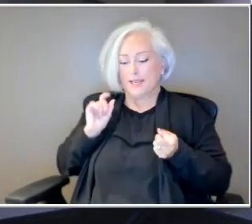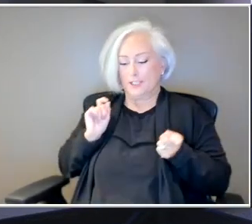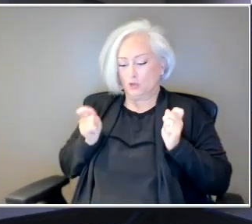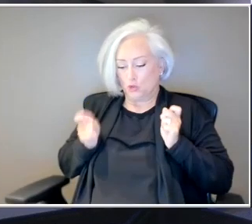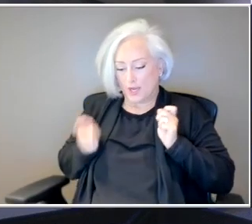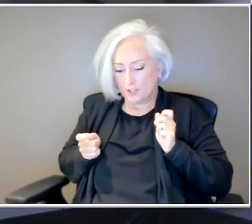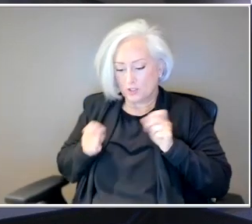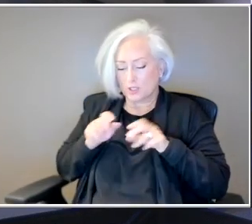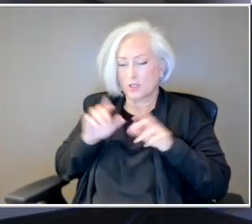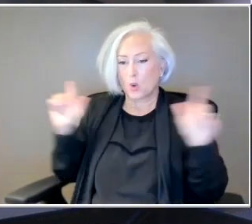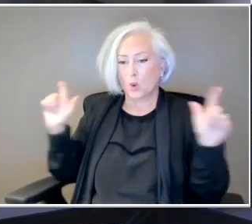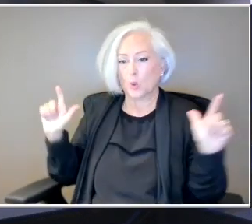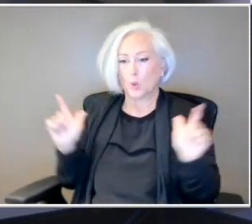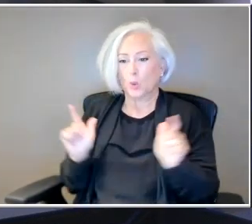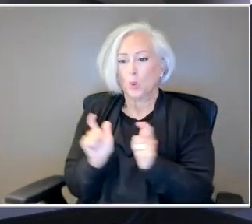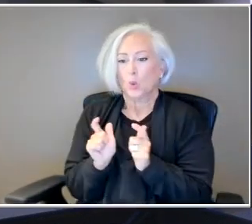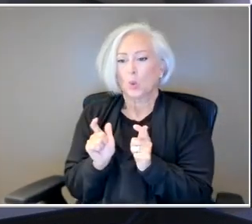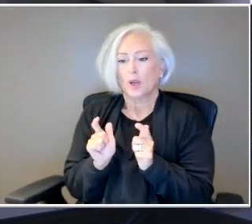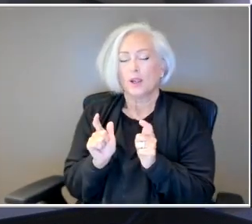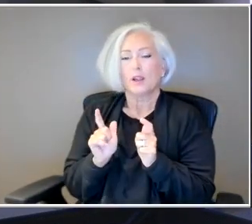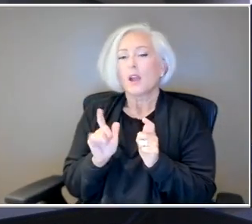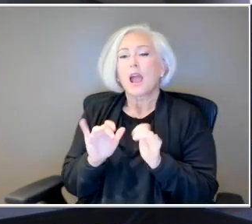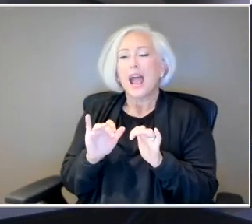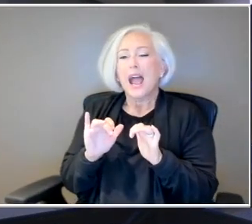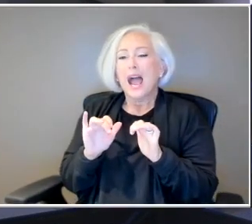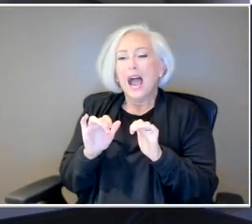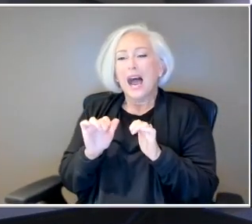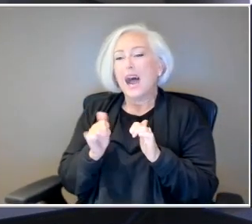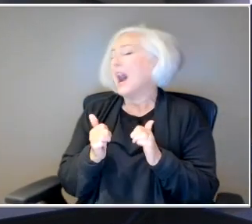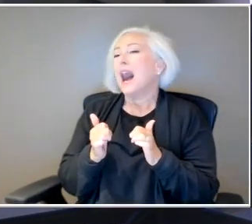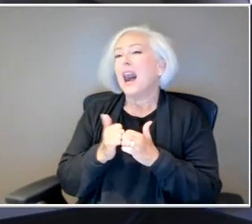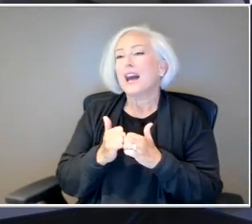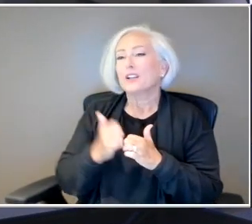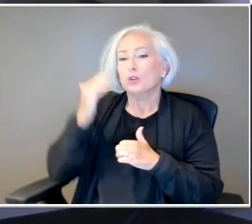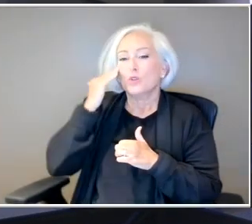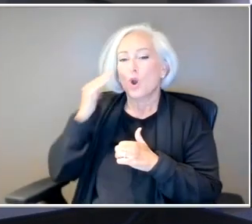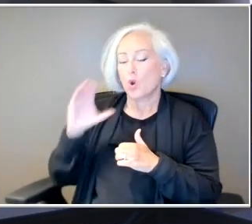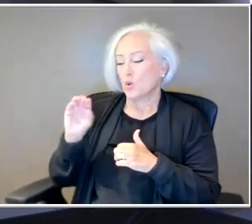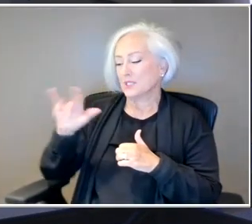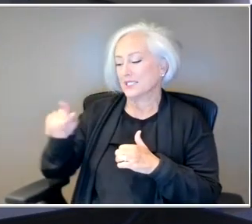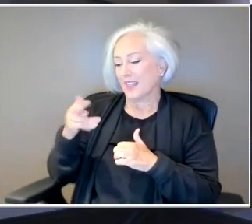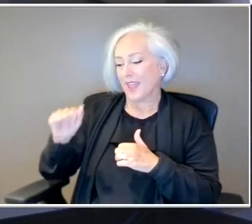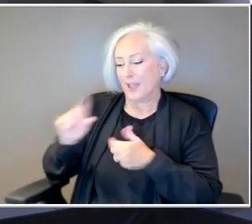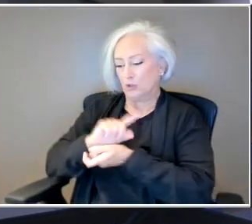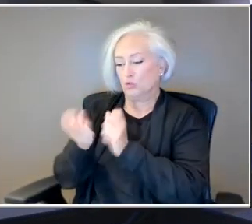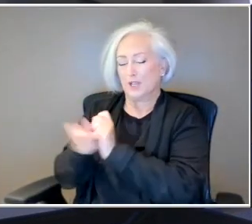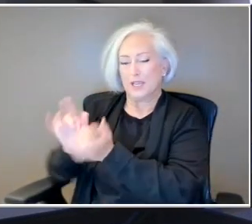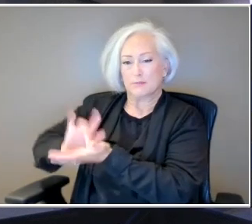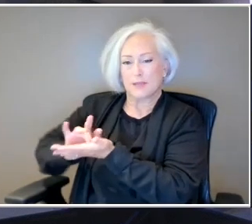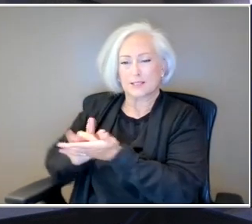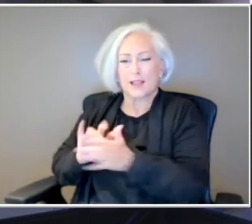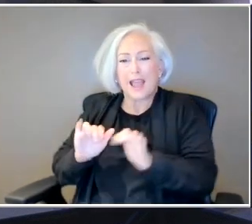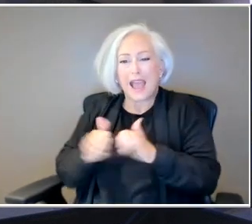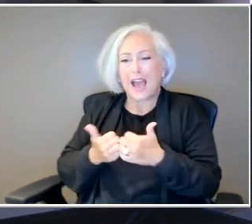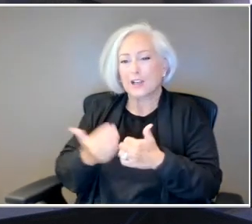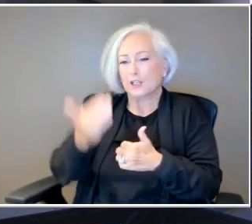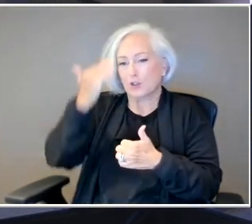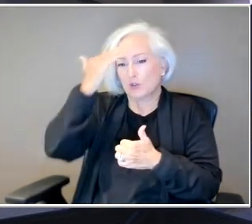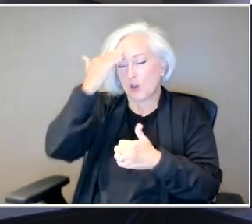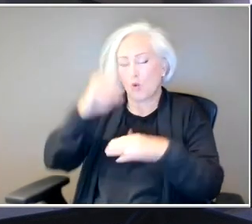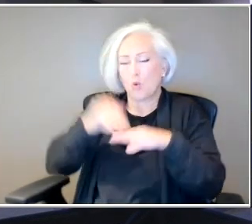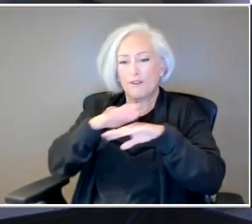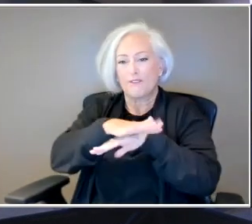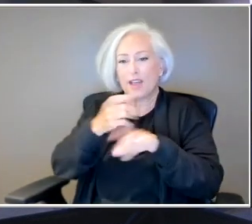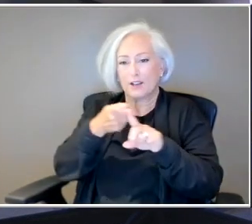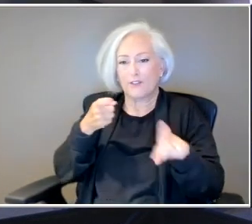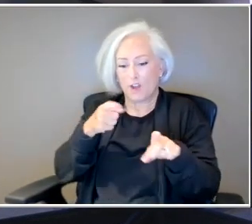time. How do you know that, like with Cynthia, she had to swap drugs. Yeah. So how do you know it's the effects of the weight loss